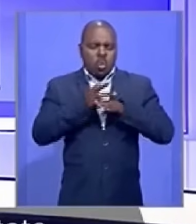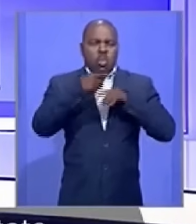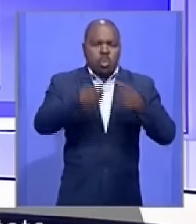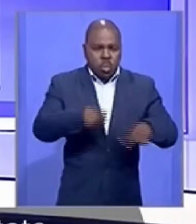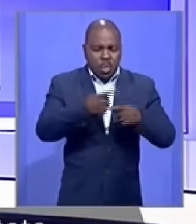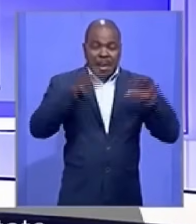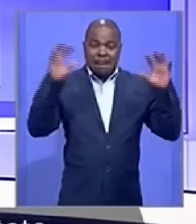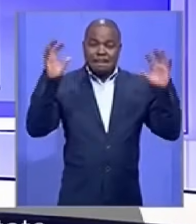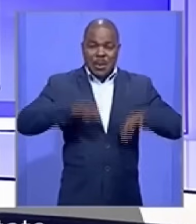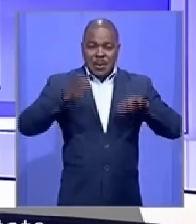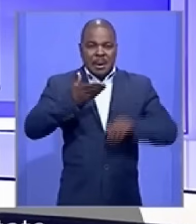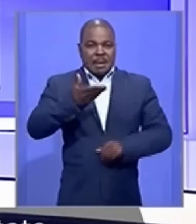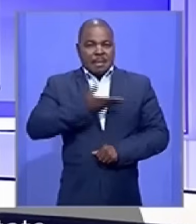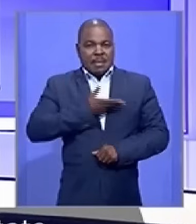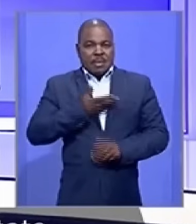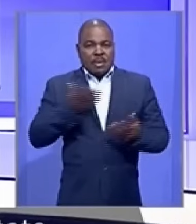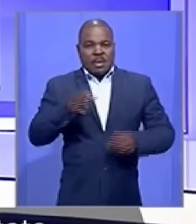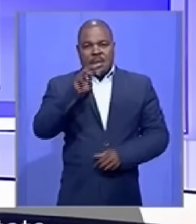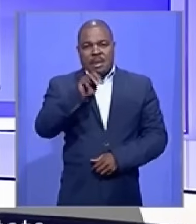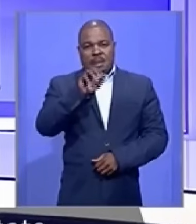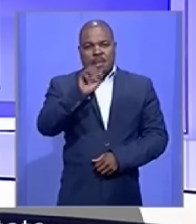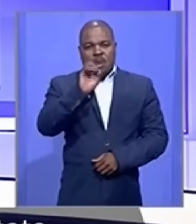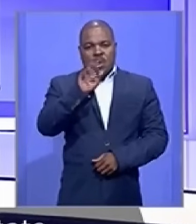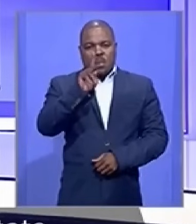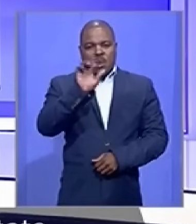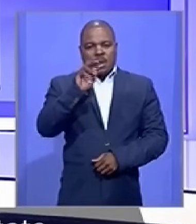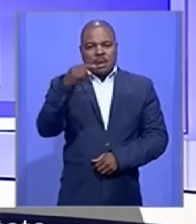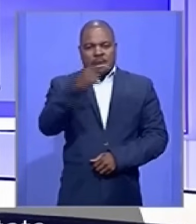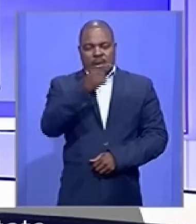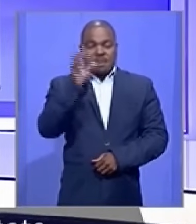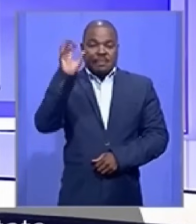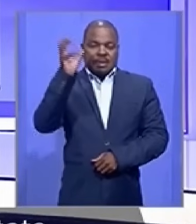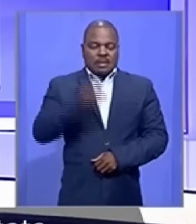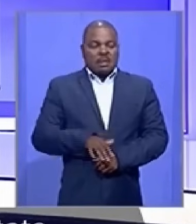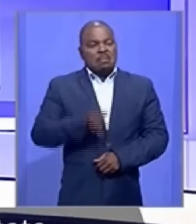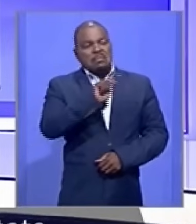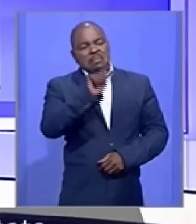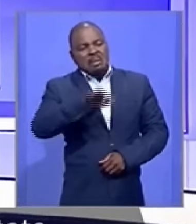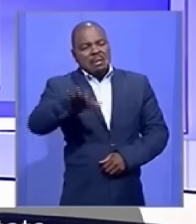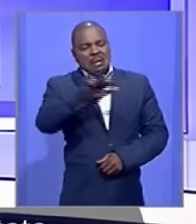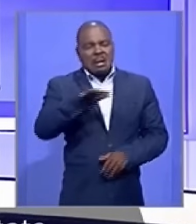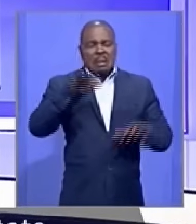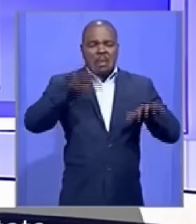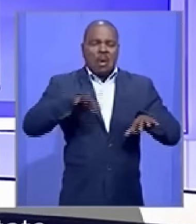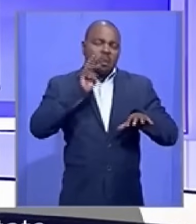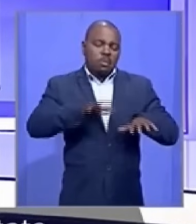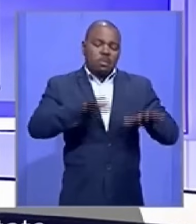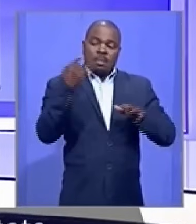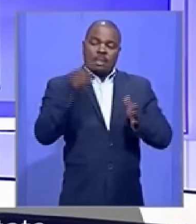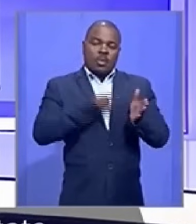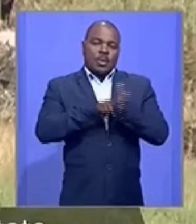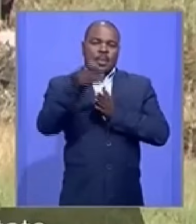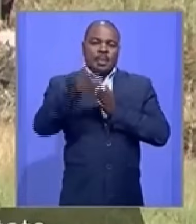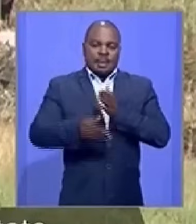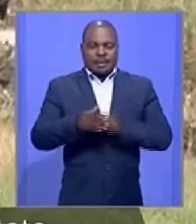tshulohileng Maokeng Kroonstad provinseng ya Free State. Ke dibaka tse ngata tse angweng ke dipula mafelong a sa tswa feta bekeng.